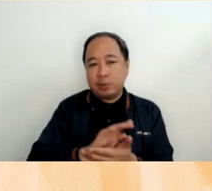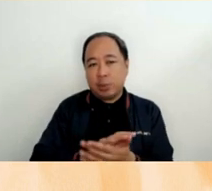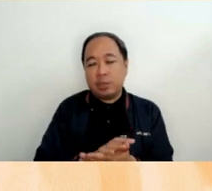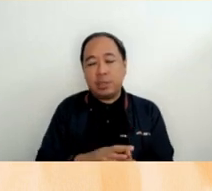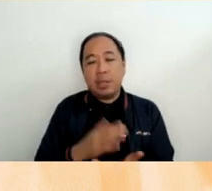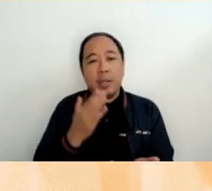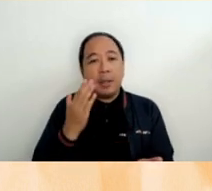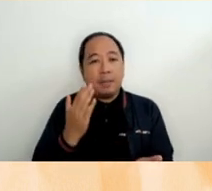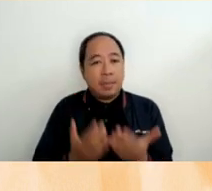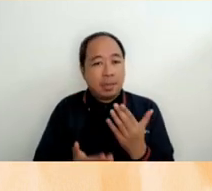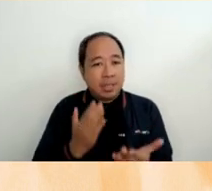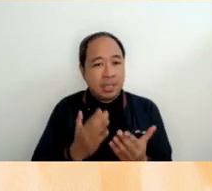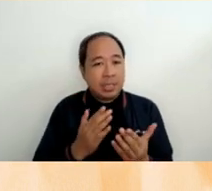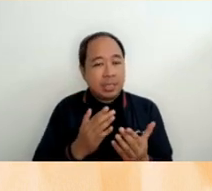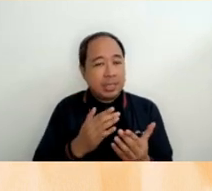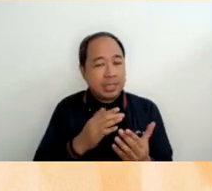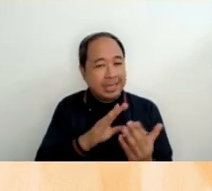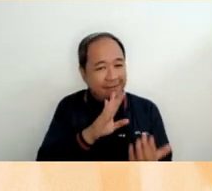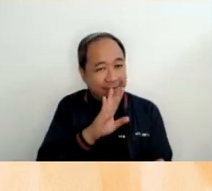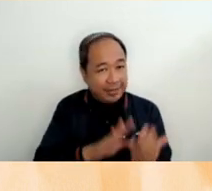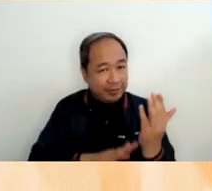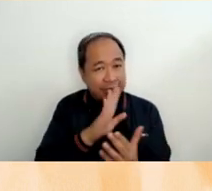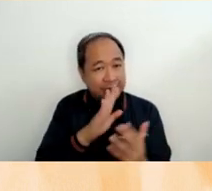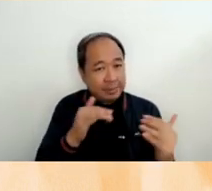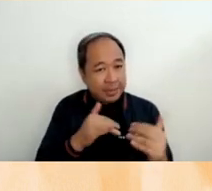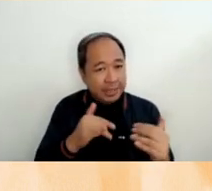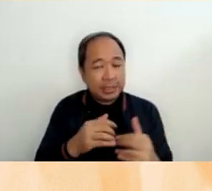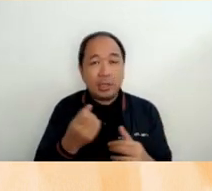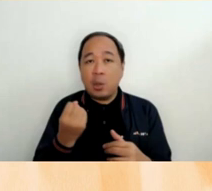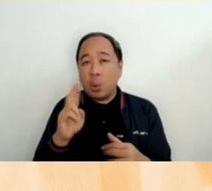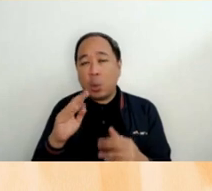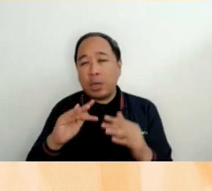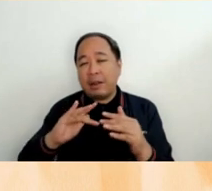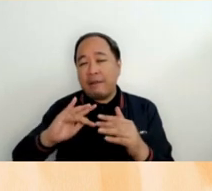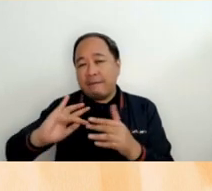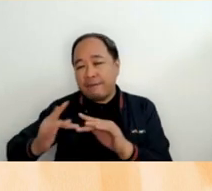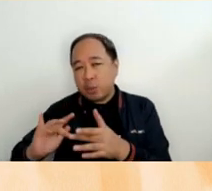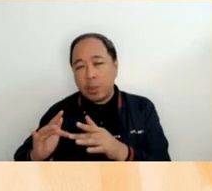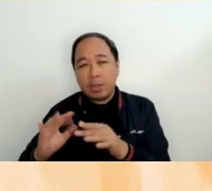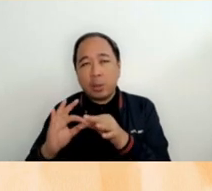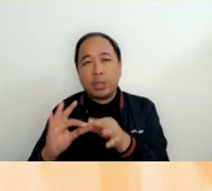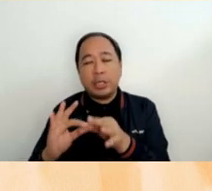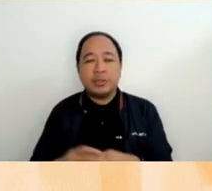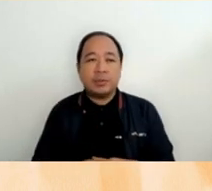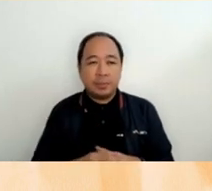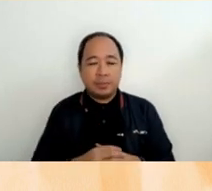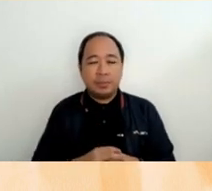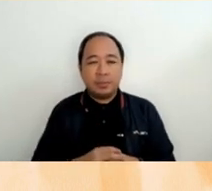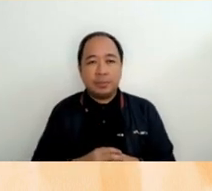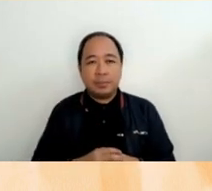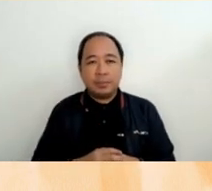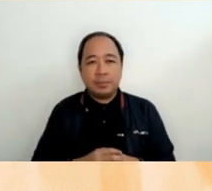in person meetings or virtual connections. How about